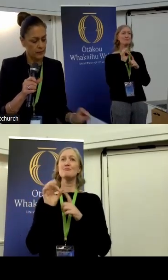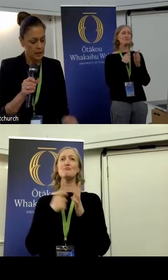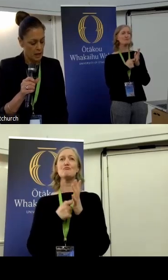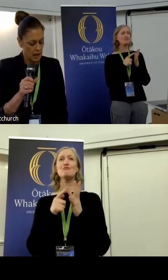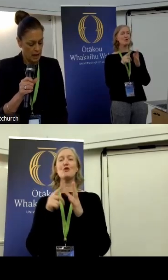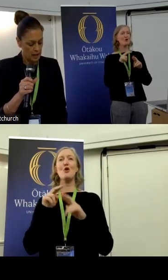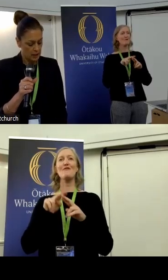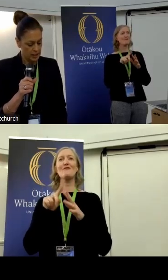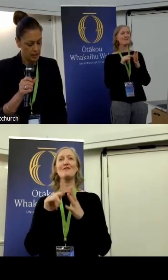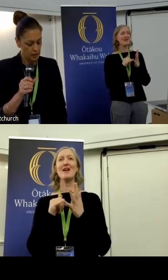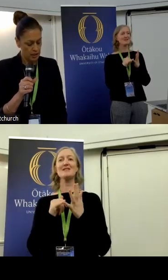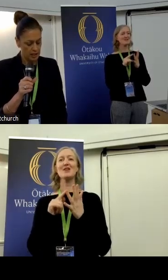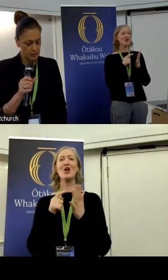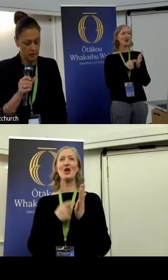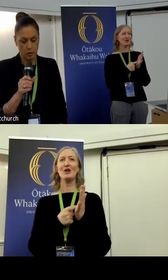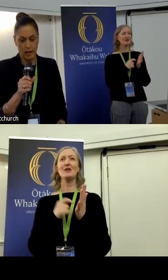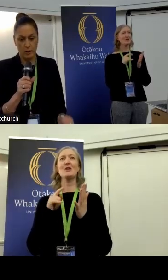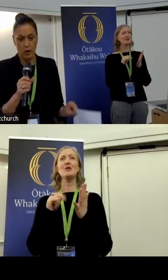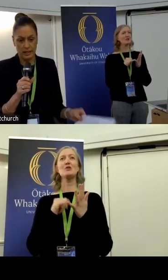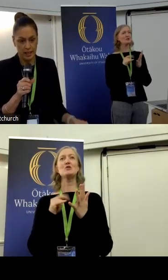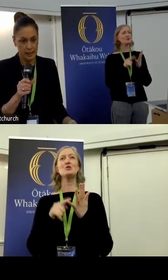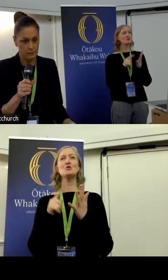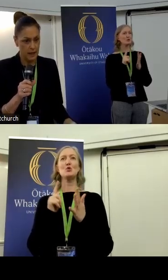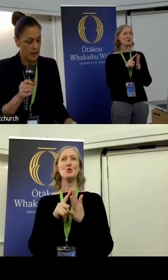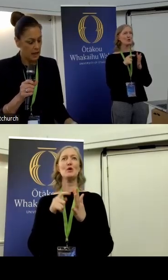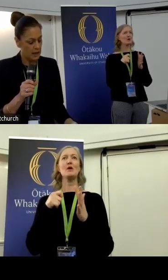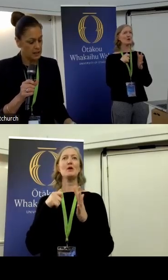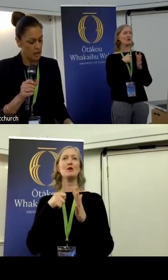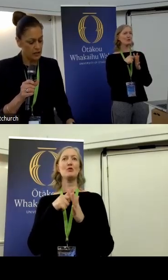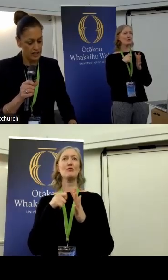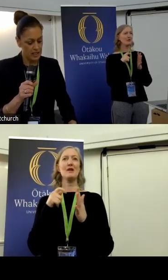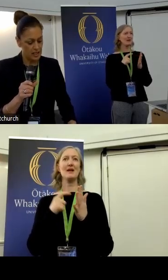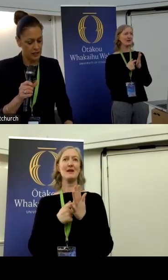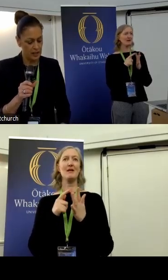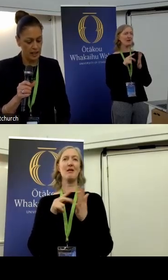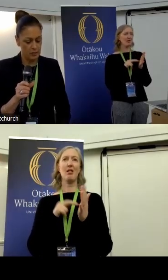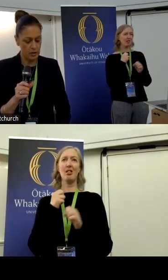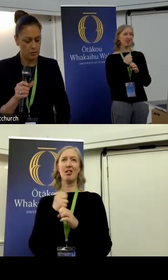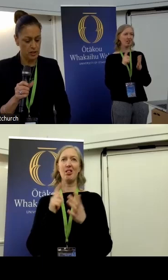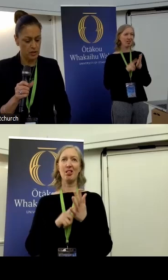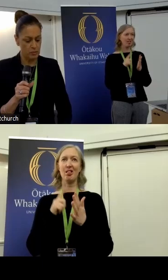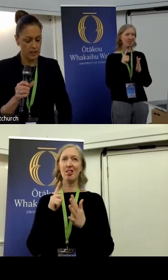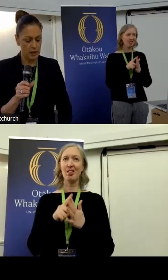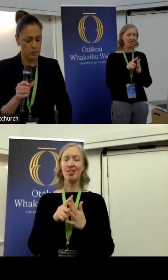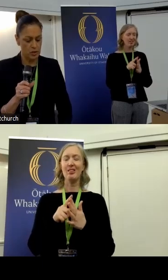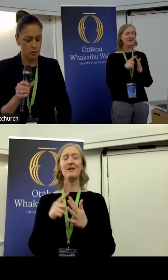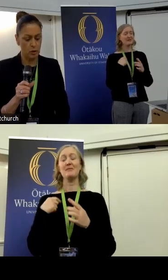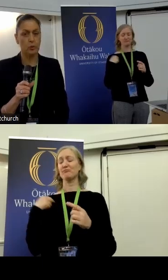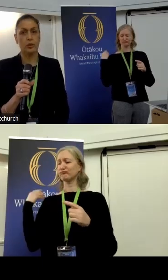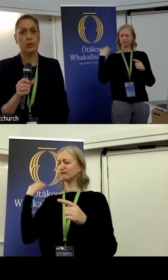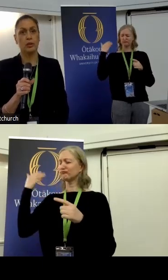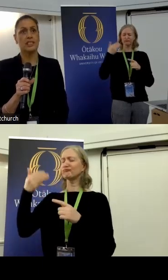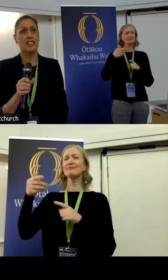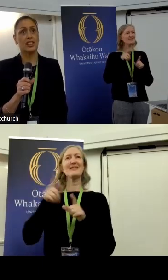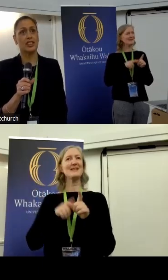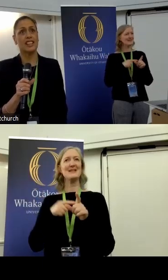Ngai Tahu Kati Mamoe and Waitaha. And over the years, I've had the absolute pleasure of being able to work